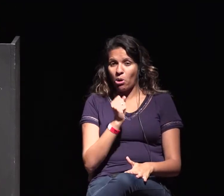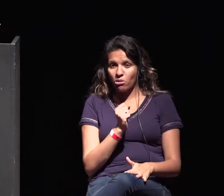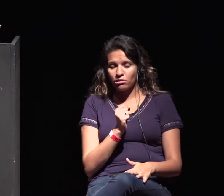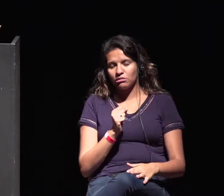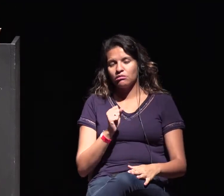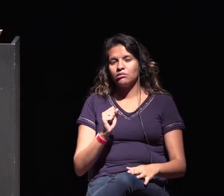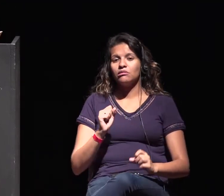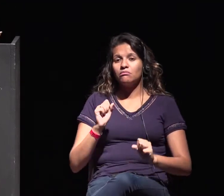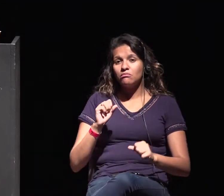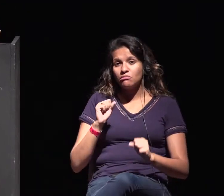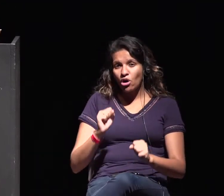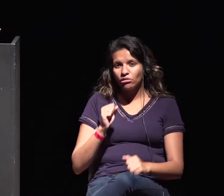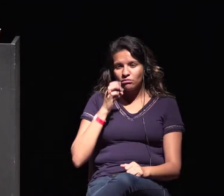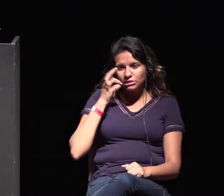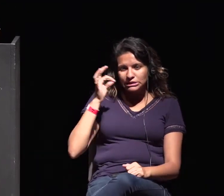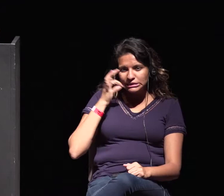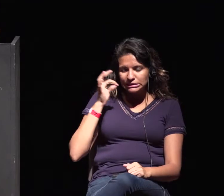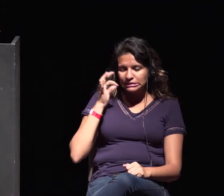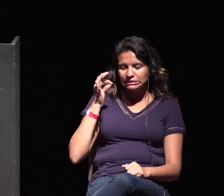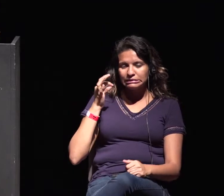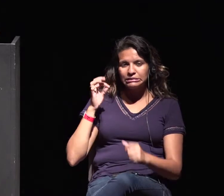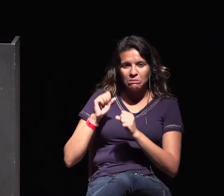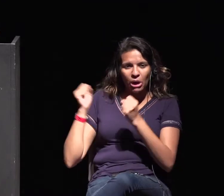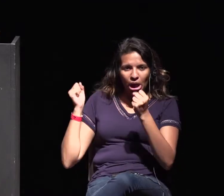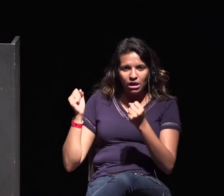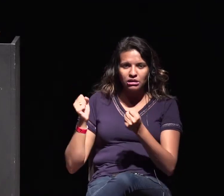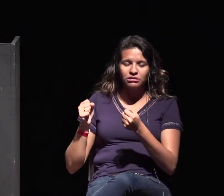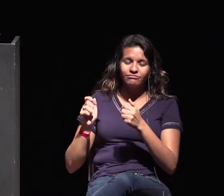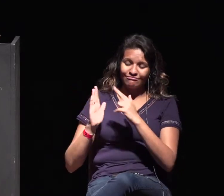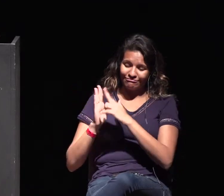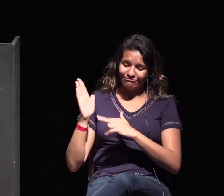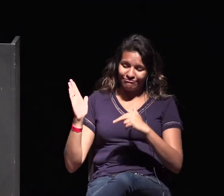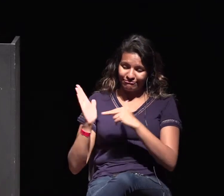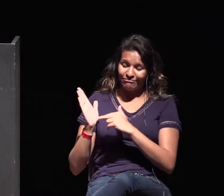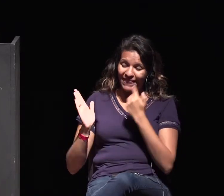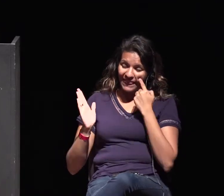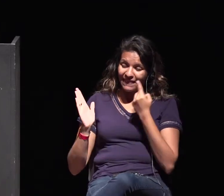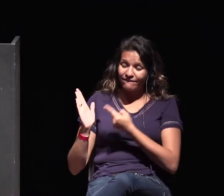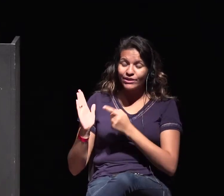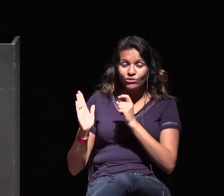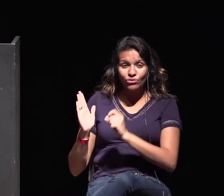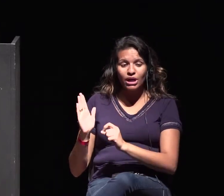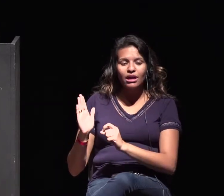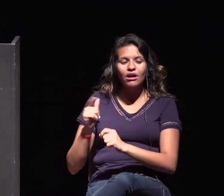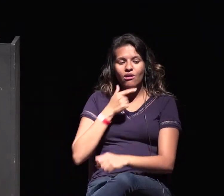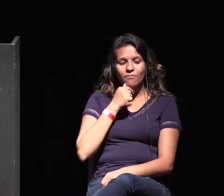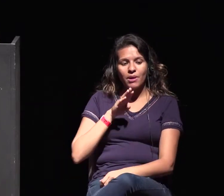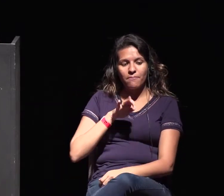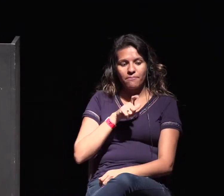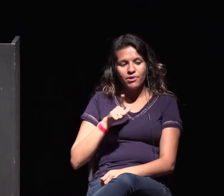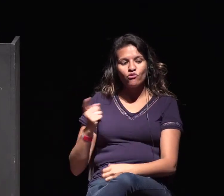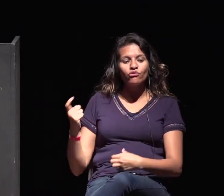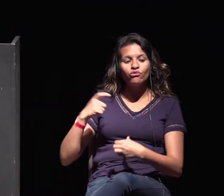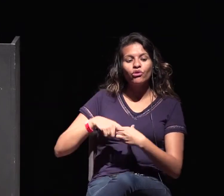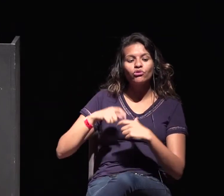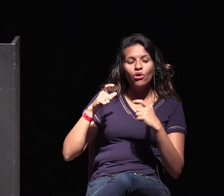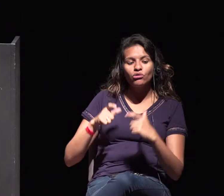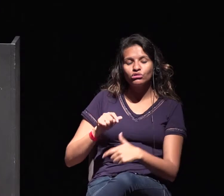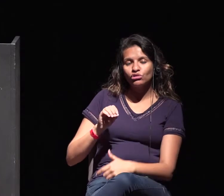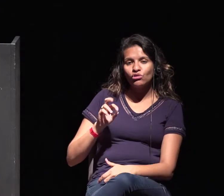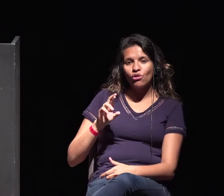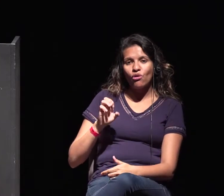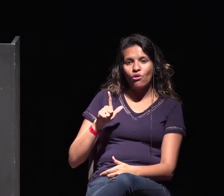what he saw in New Zealand, Bill Bowerman came back to Oregon in 1963 and started a jogging club there, and soon